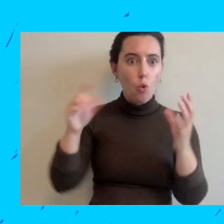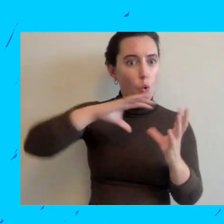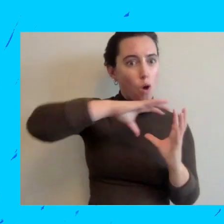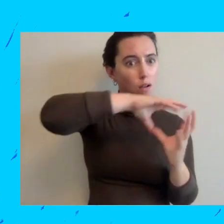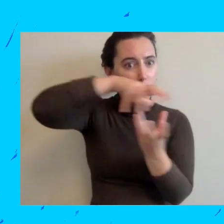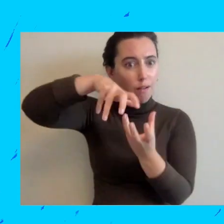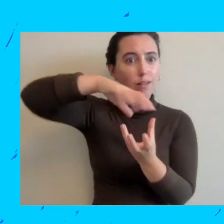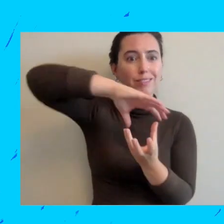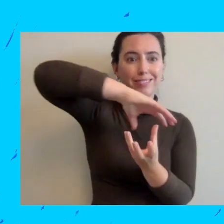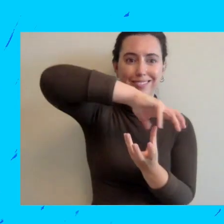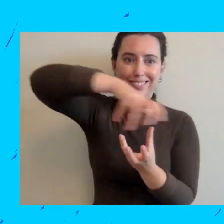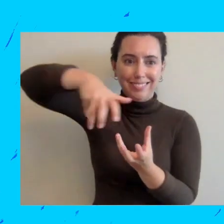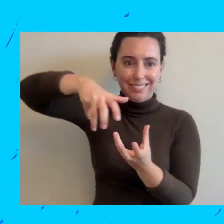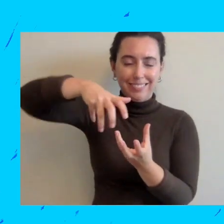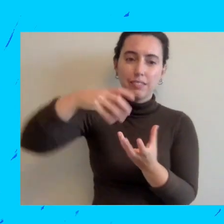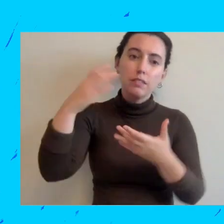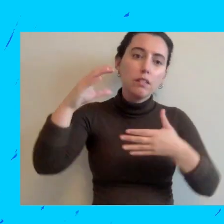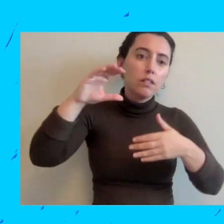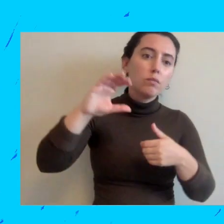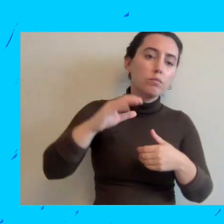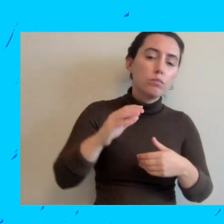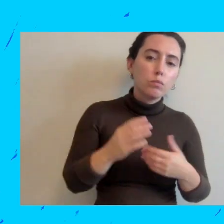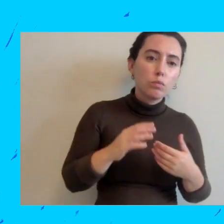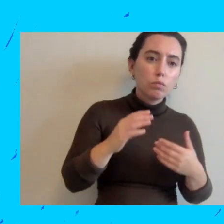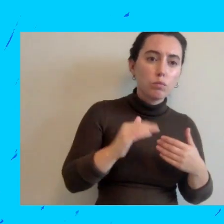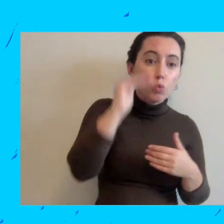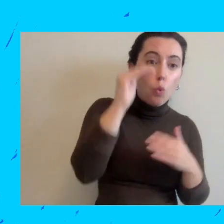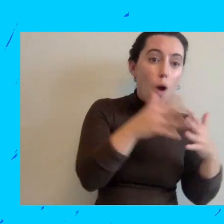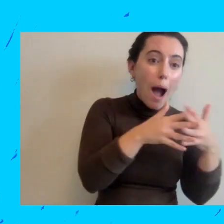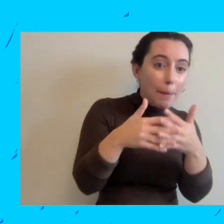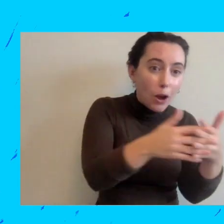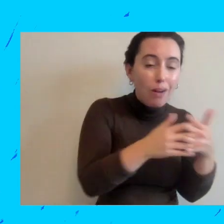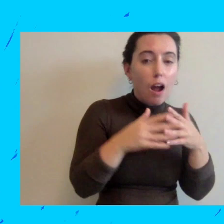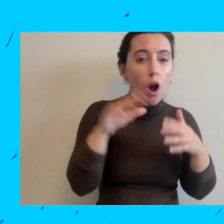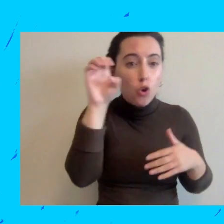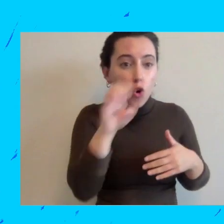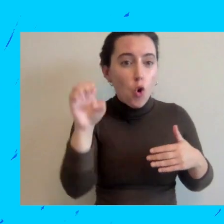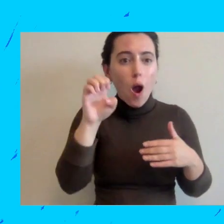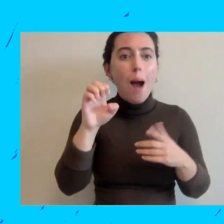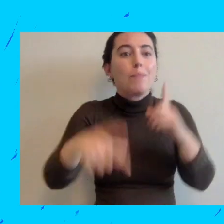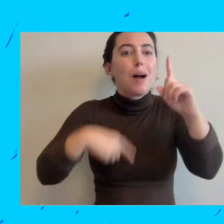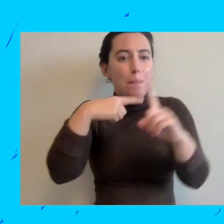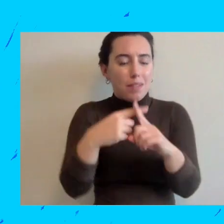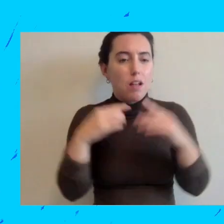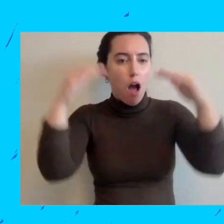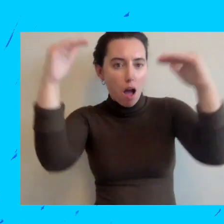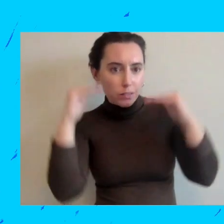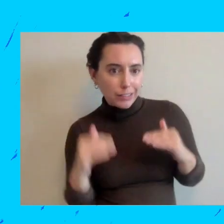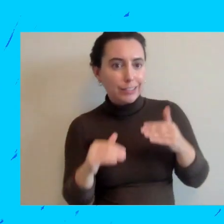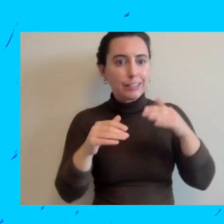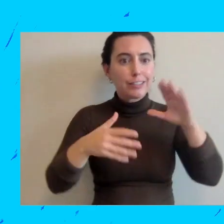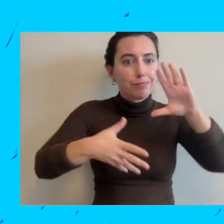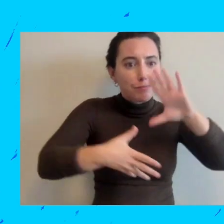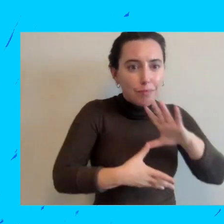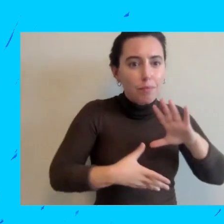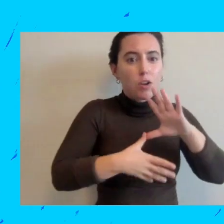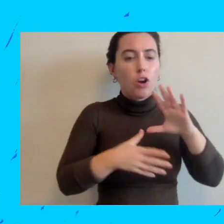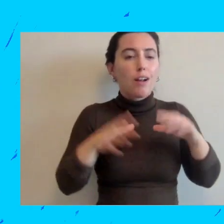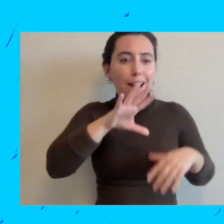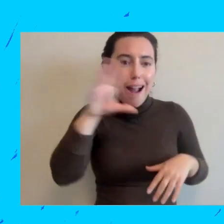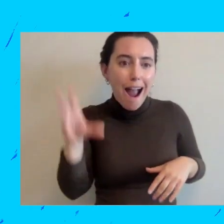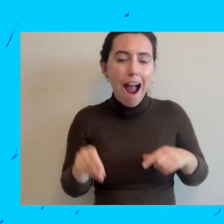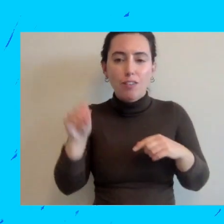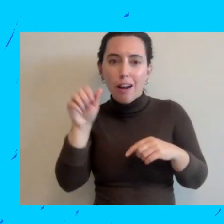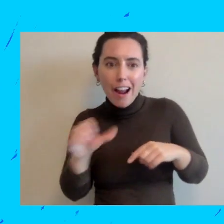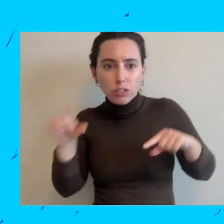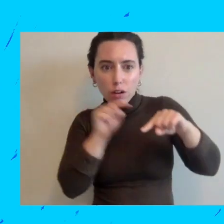in the absence of these voices. Beyond being involved in the writing itself, young people were consulted to determine the priority